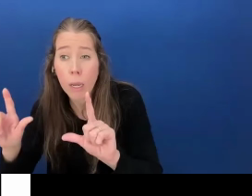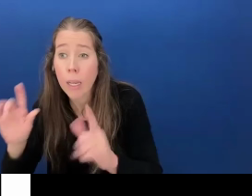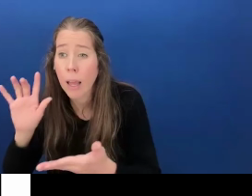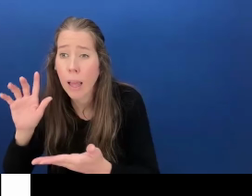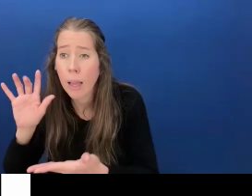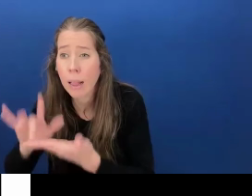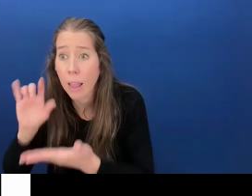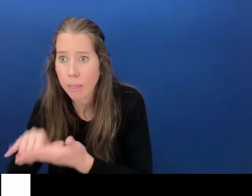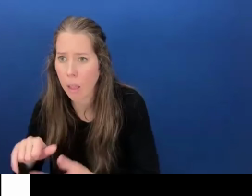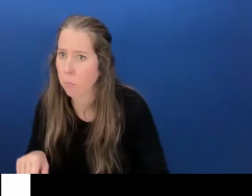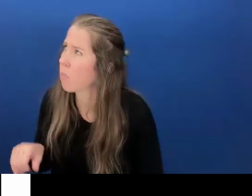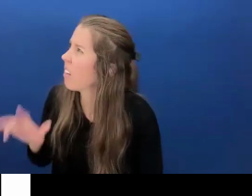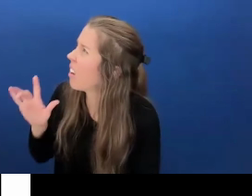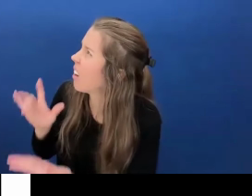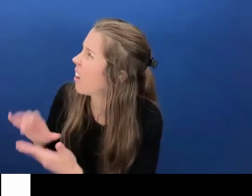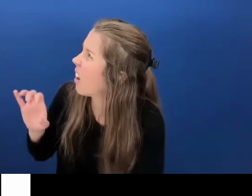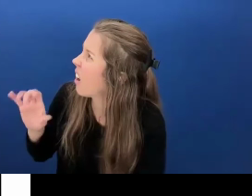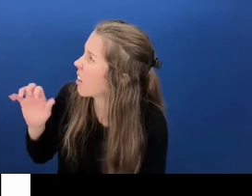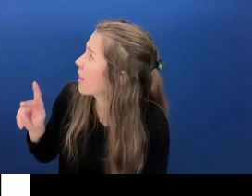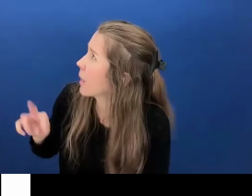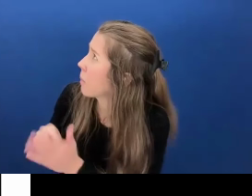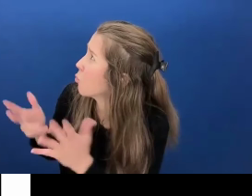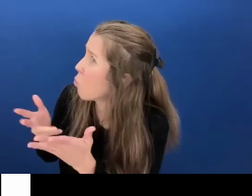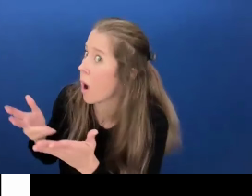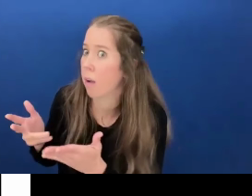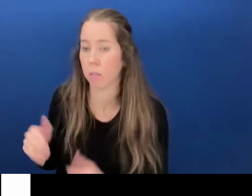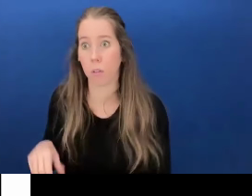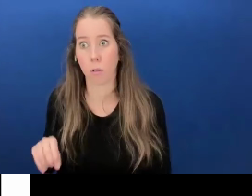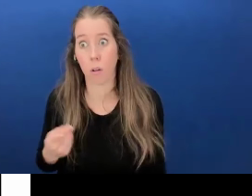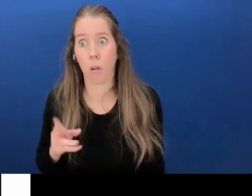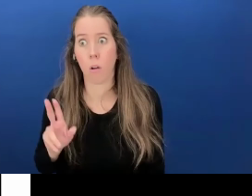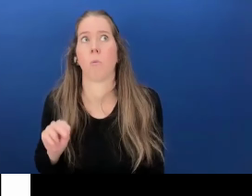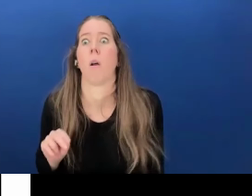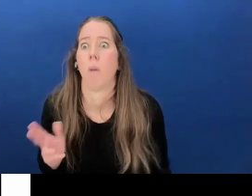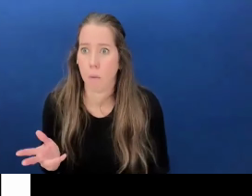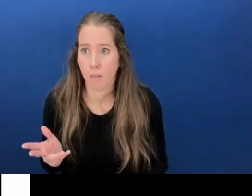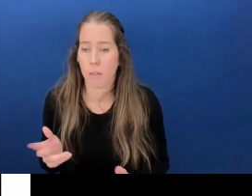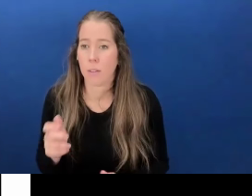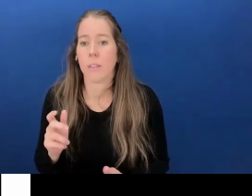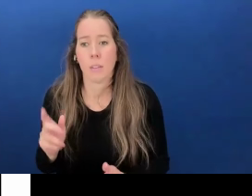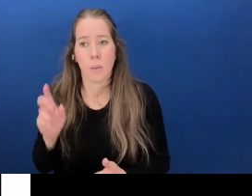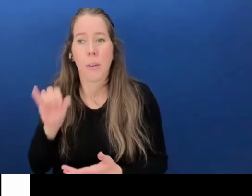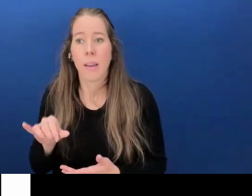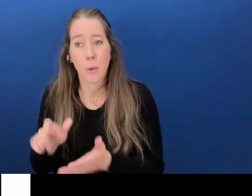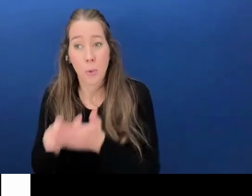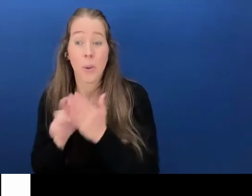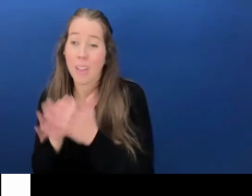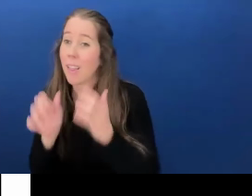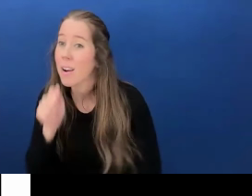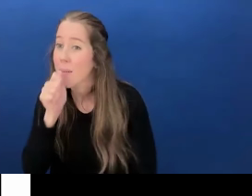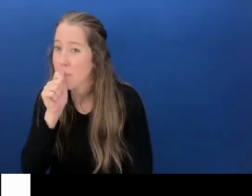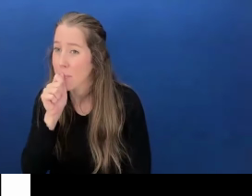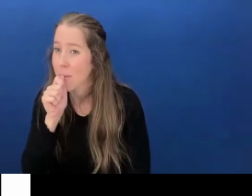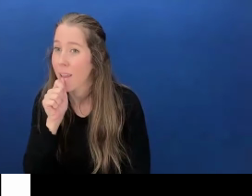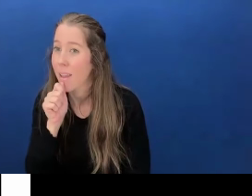click? And you're like, oh my God. And it takes a whole other level of patience. I think it really takes a certain